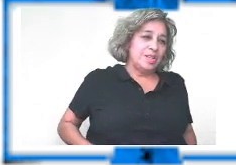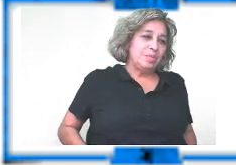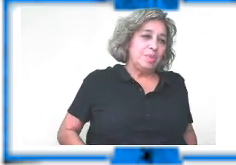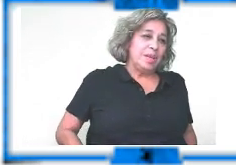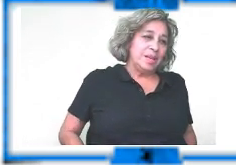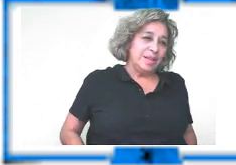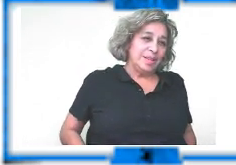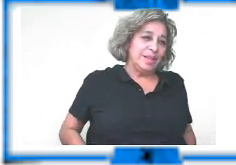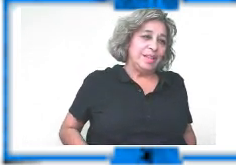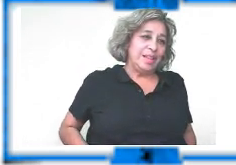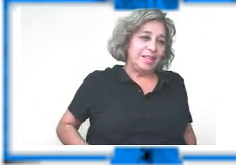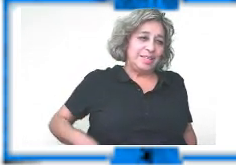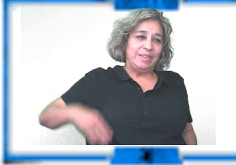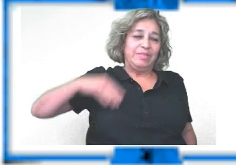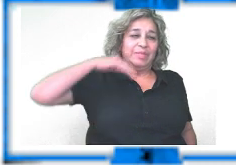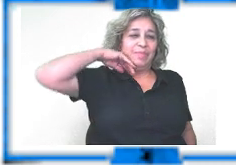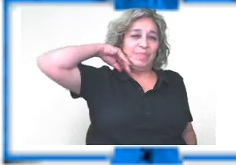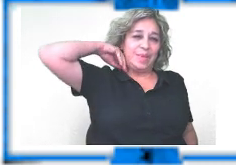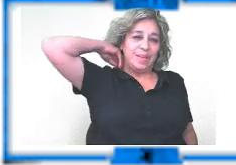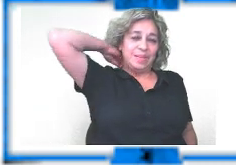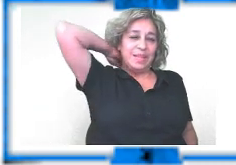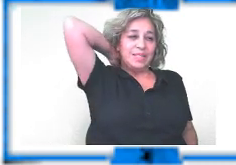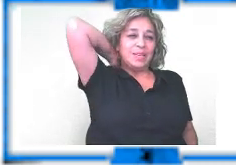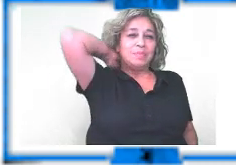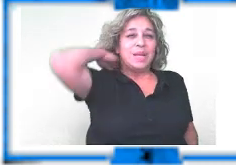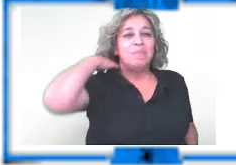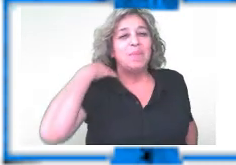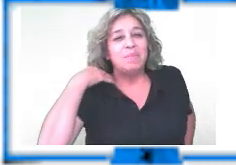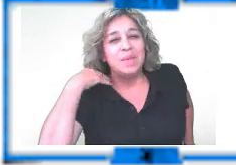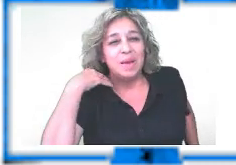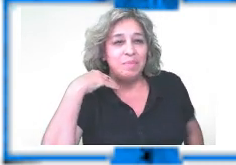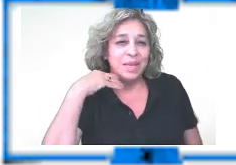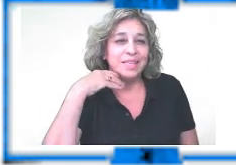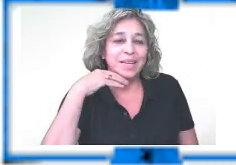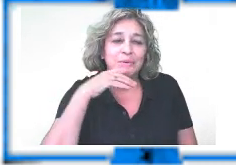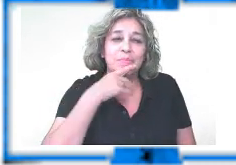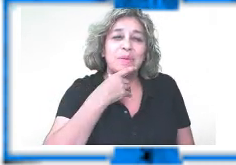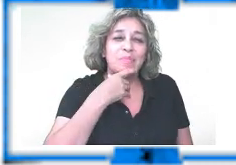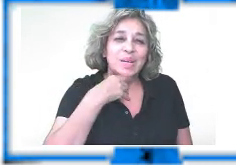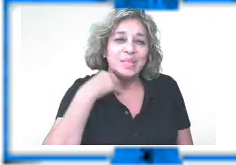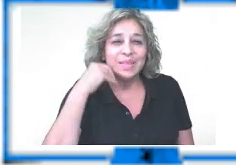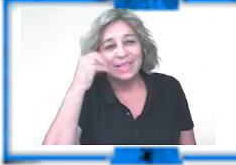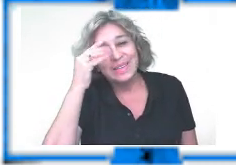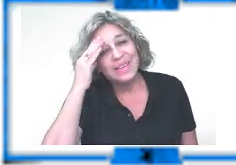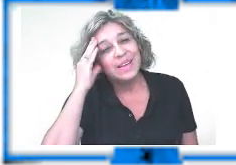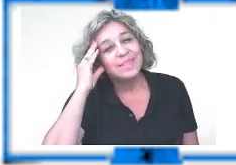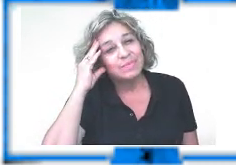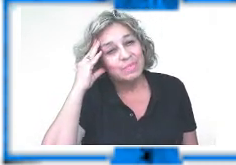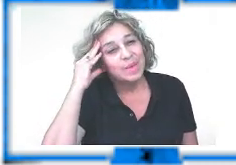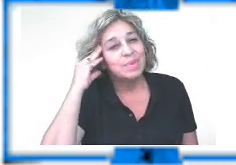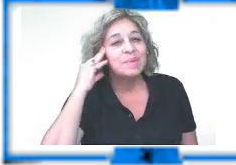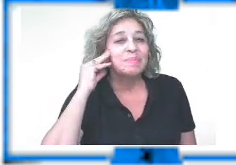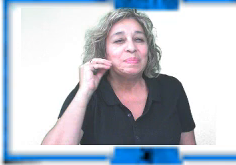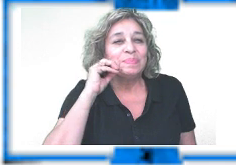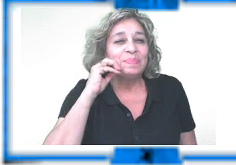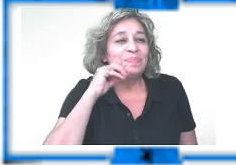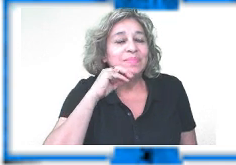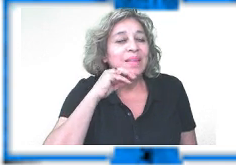there should be lots of, that someday maybe a Mexican will be president. Yes,